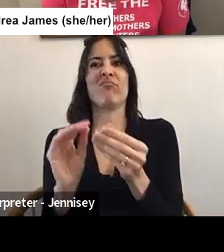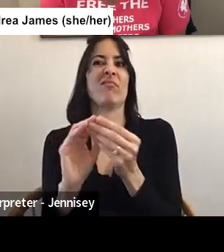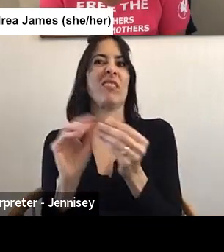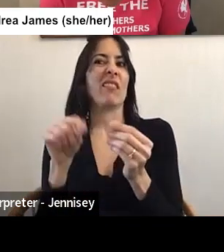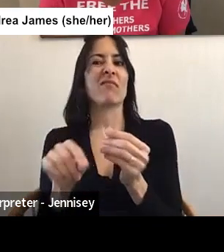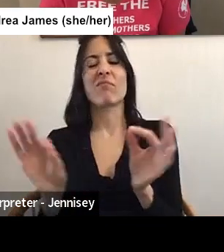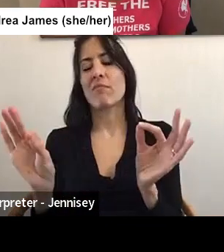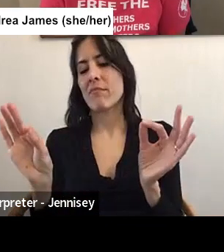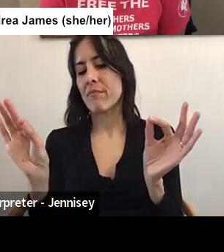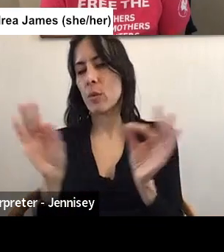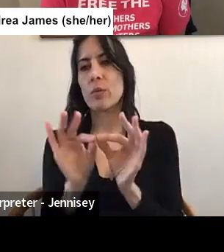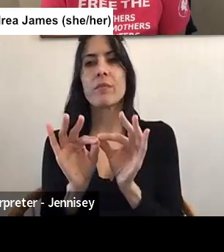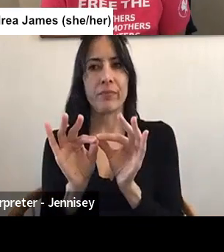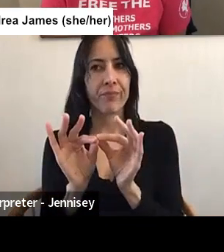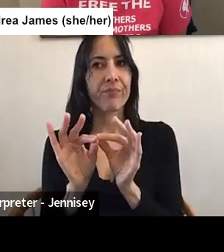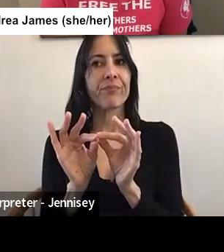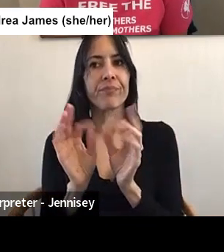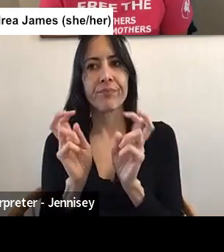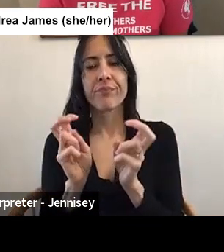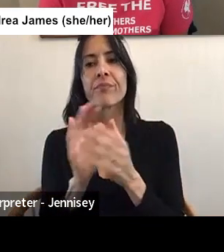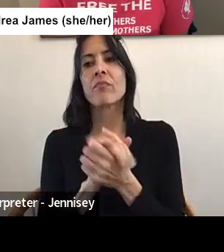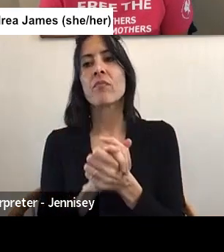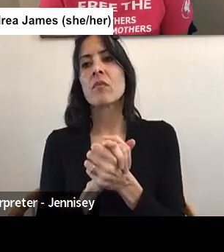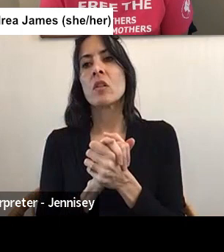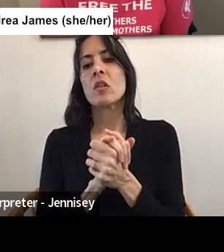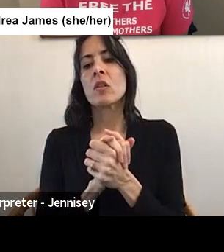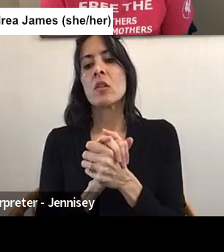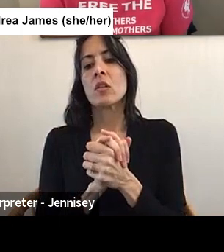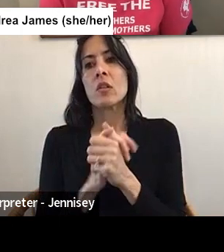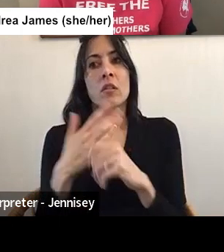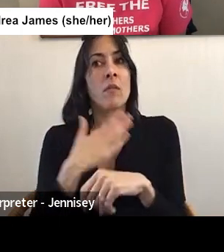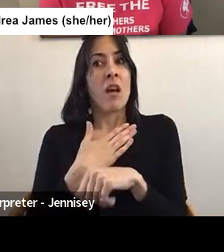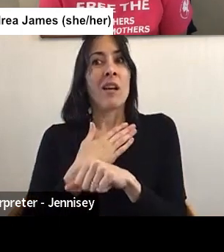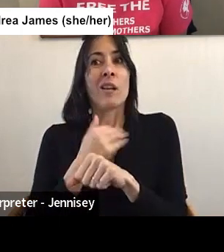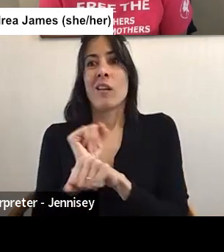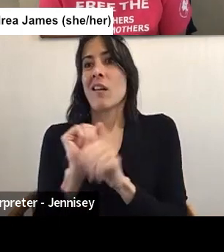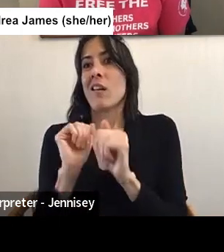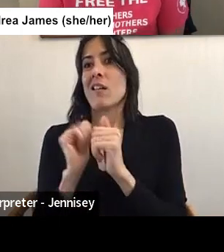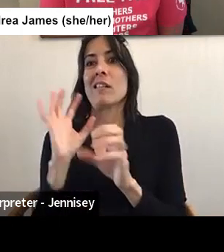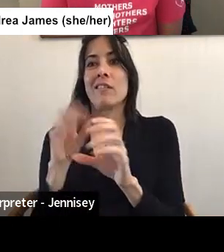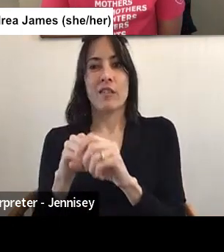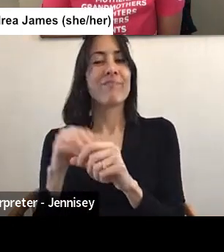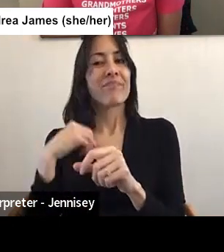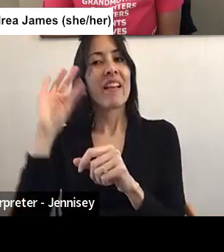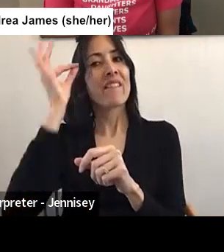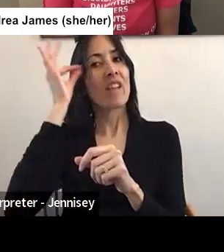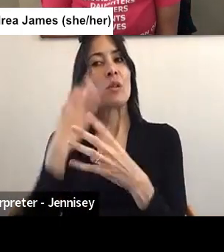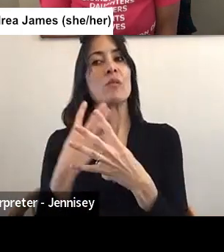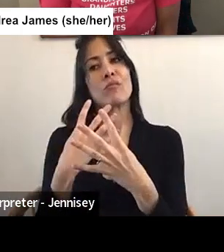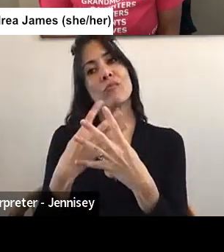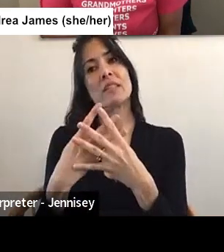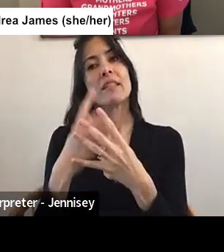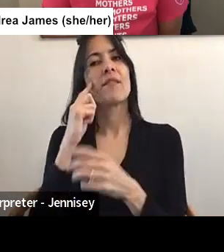issue. Our work started in sitting in a prison, the Federal Prison for Women in Danbury,